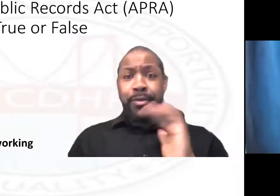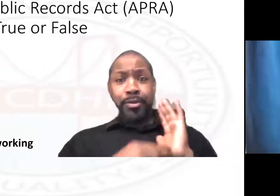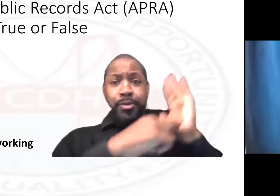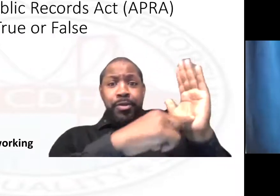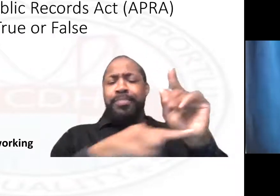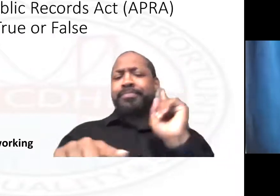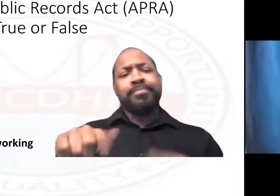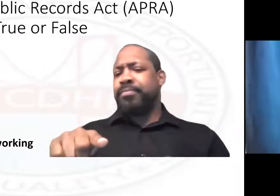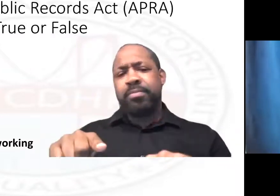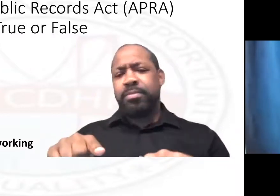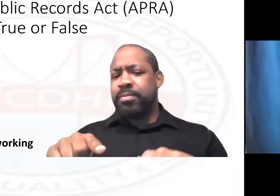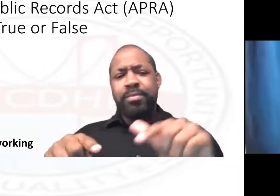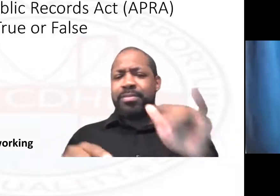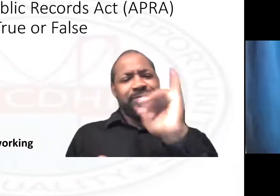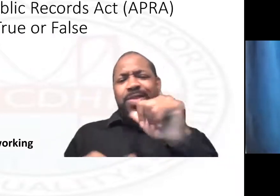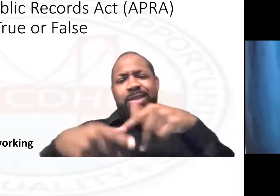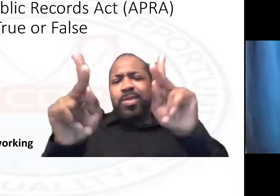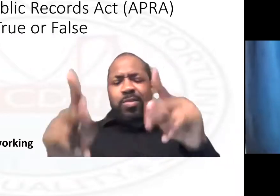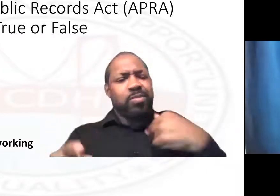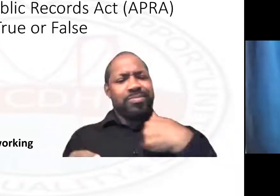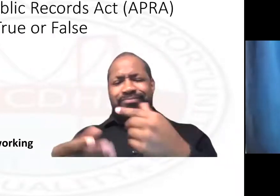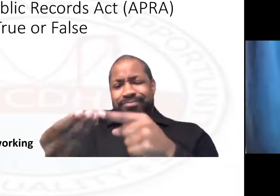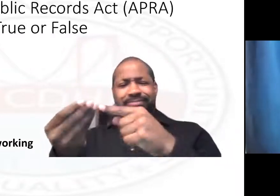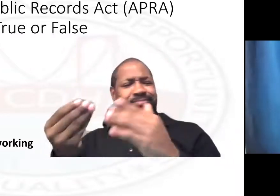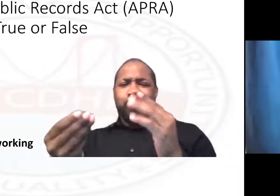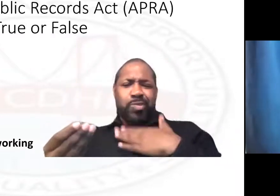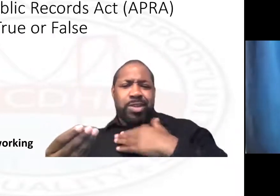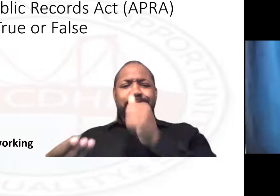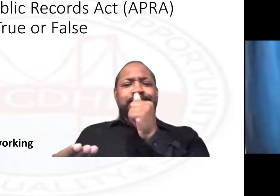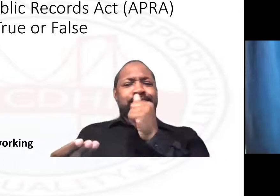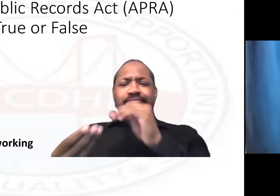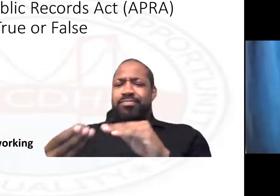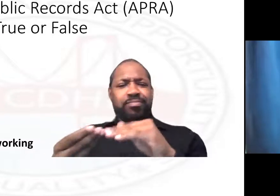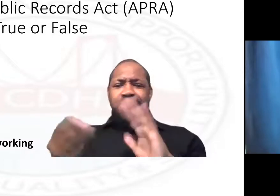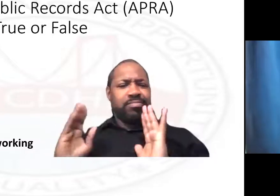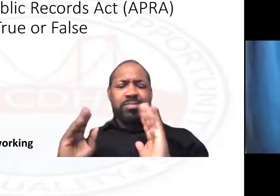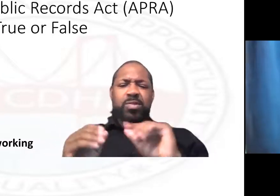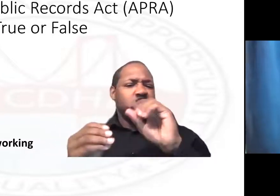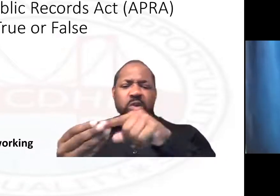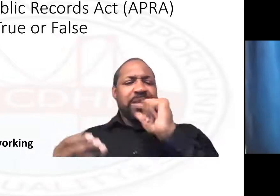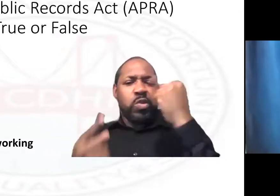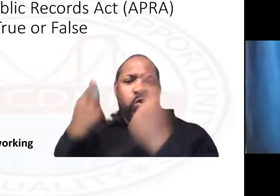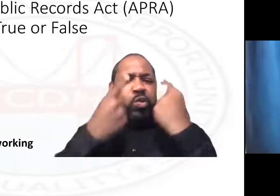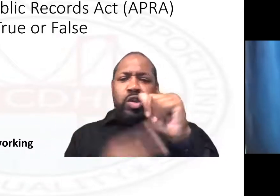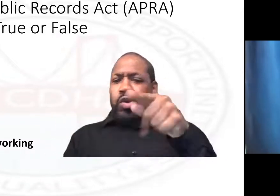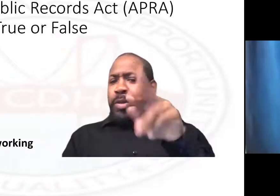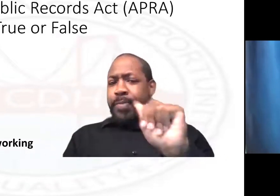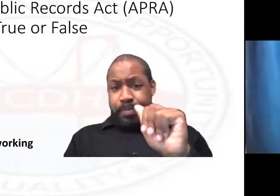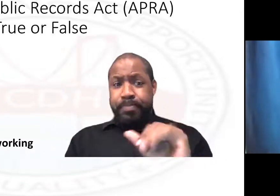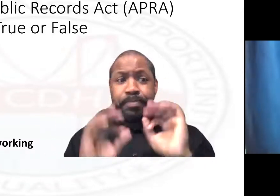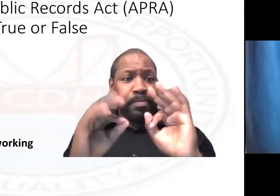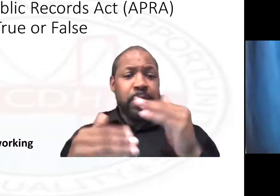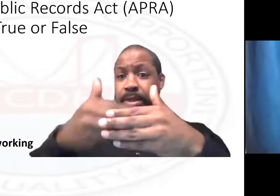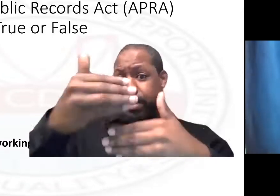a draft of something, that's not something that would be made public. those are confidential